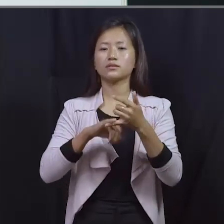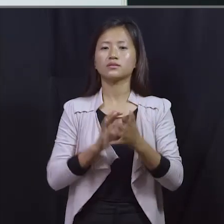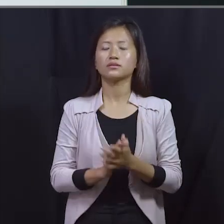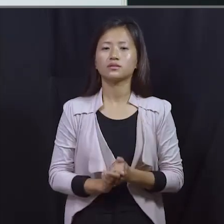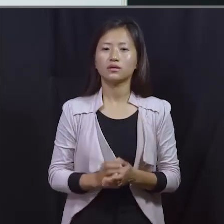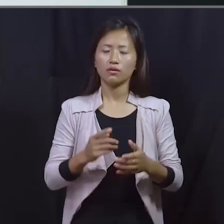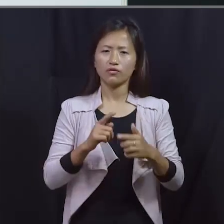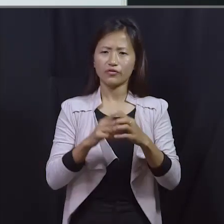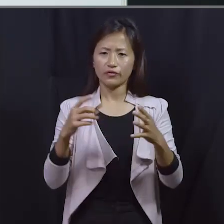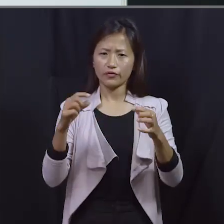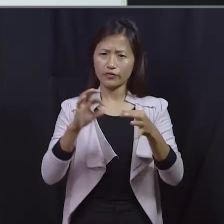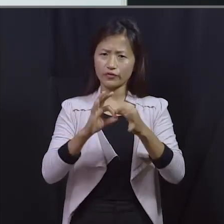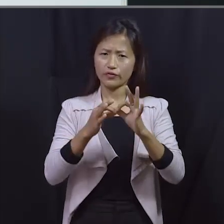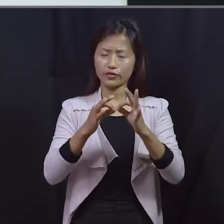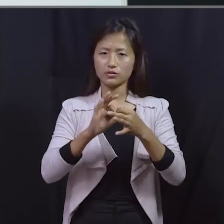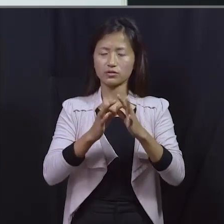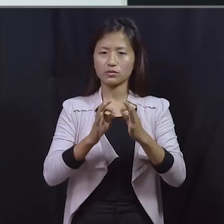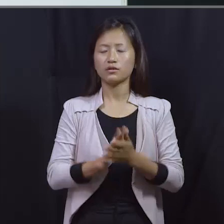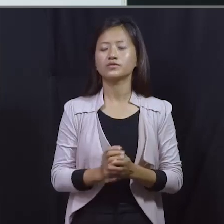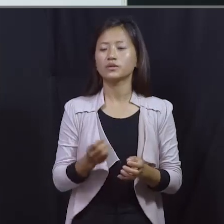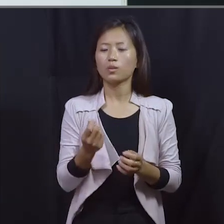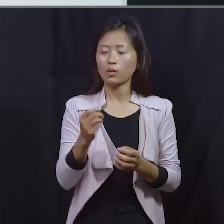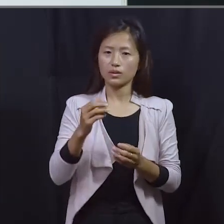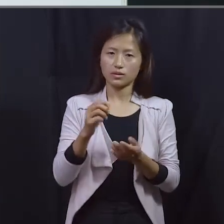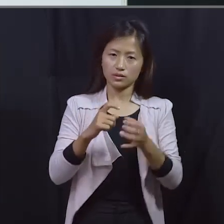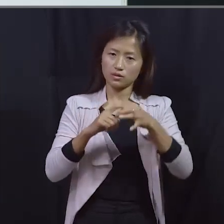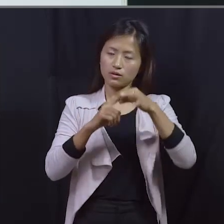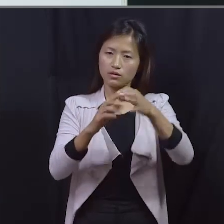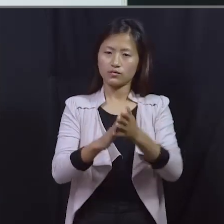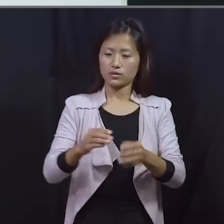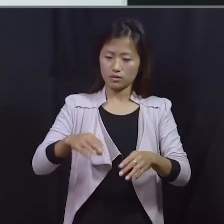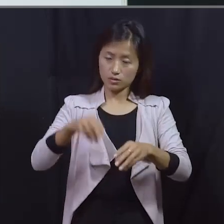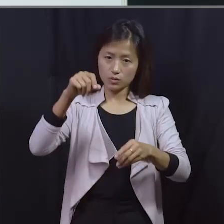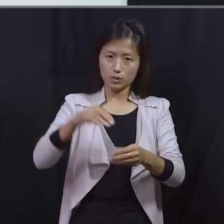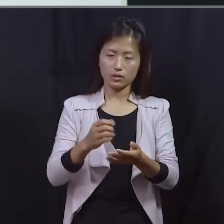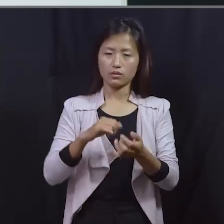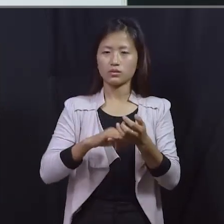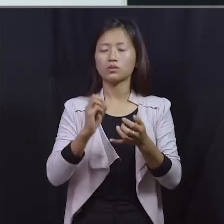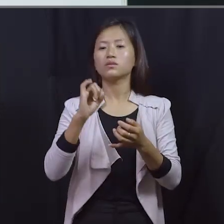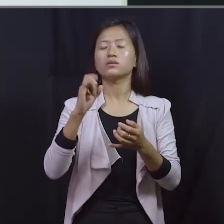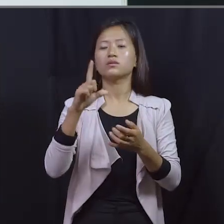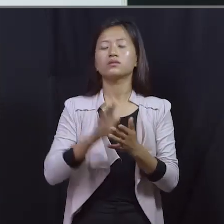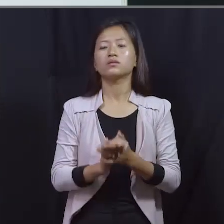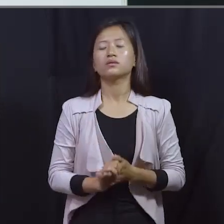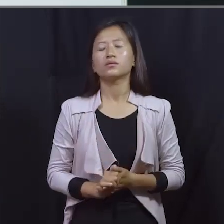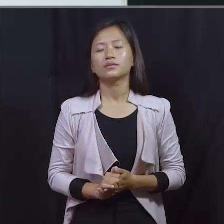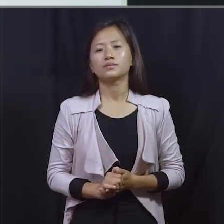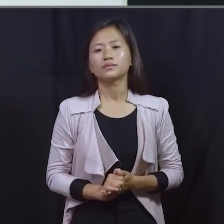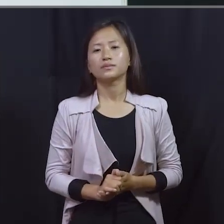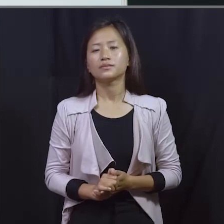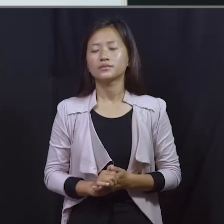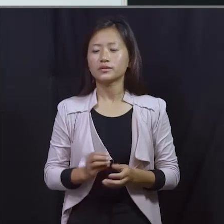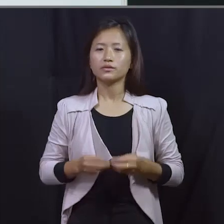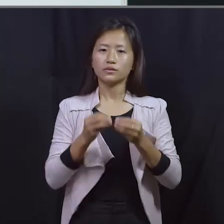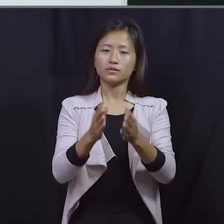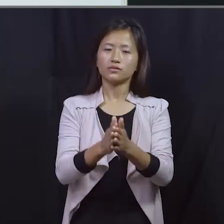the basis of the quality of the soil or on the basis of the productivity of the soil. So if you are given this small plot of